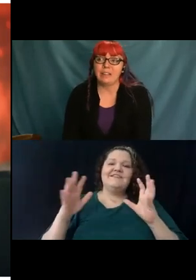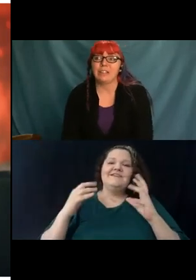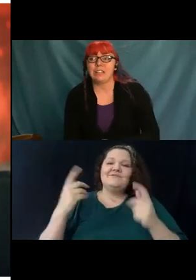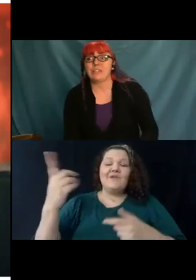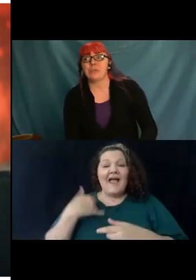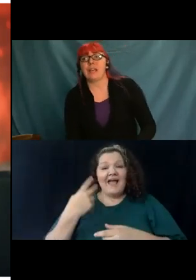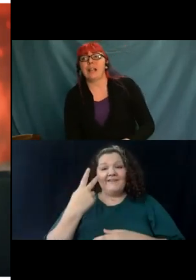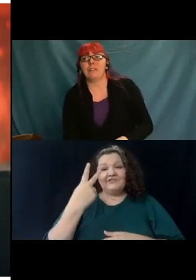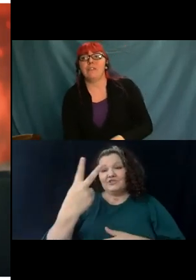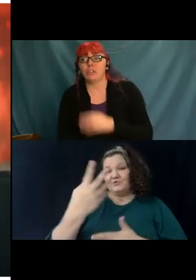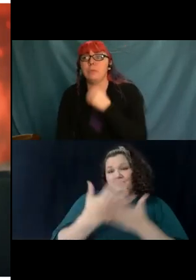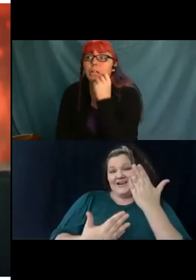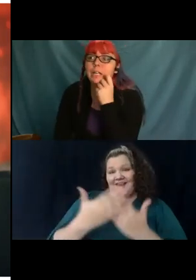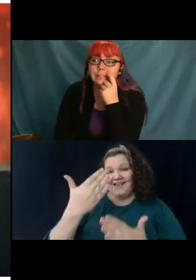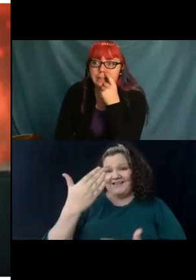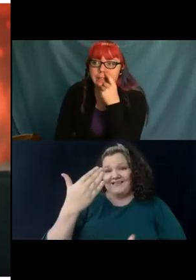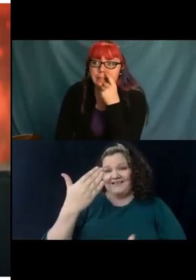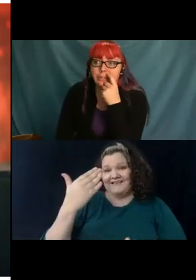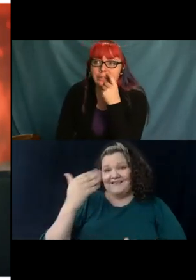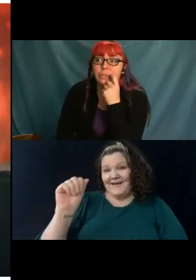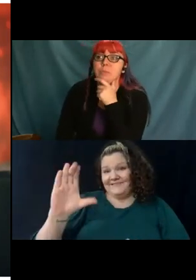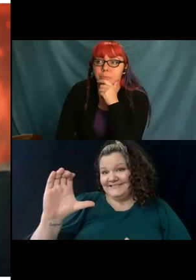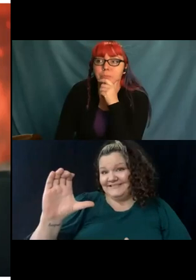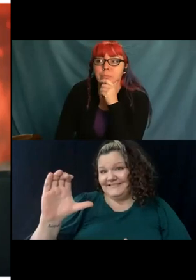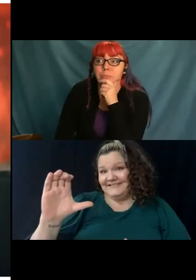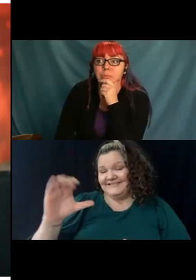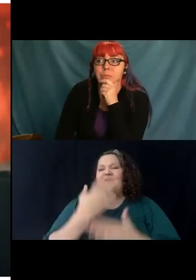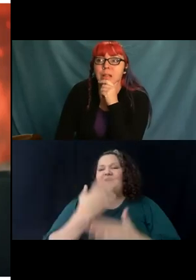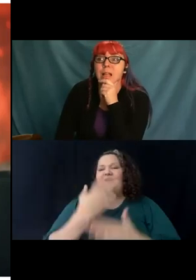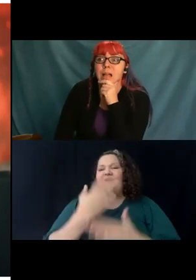They're definitely different. So in that kind of event, you'd be looking at least two.